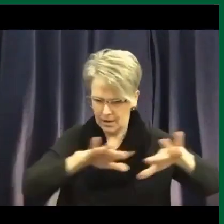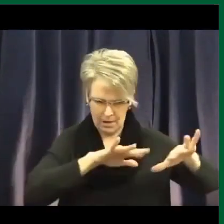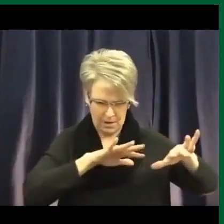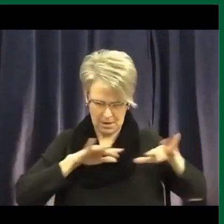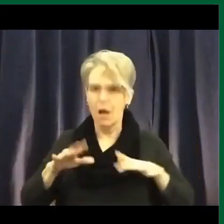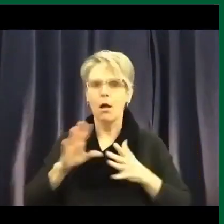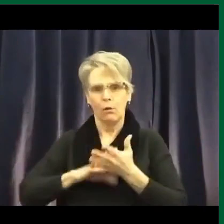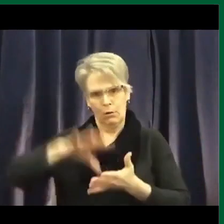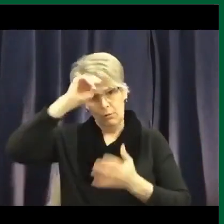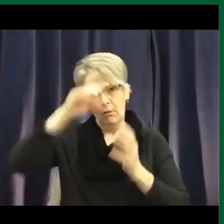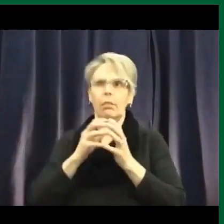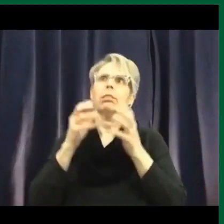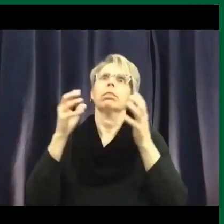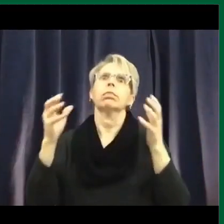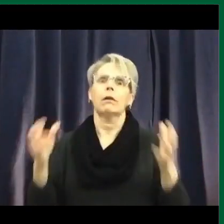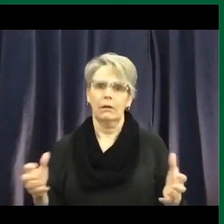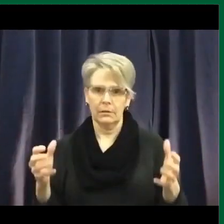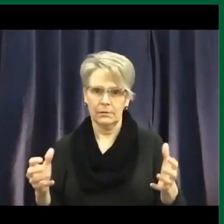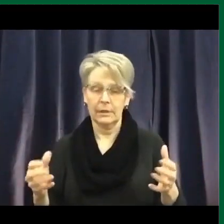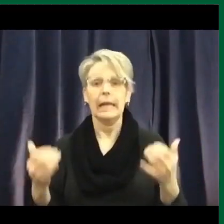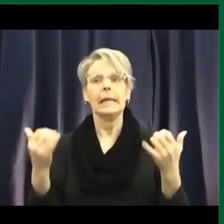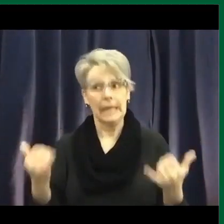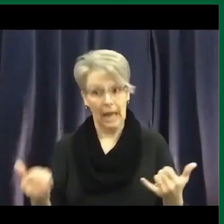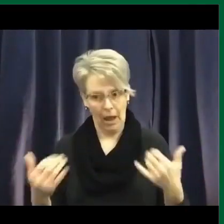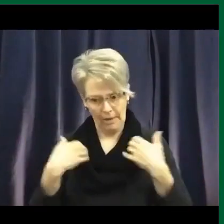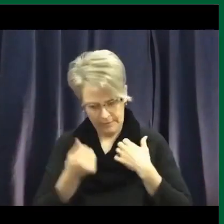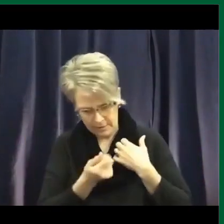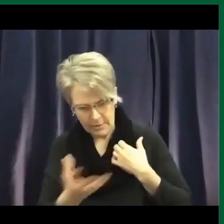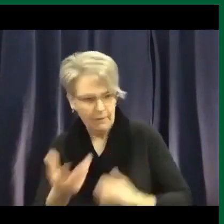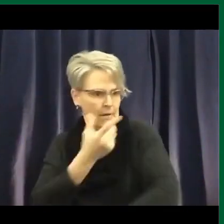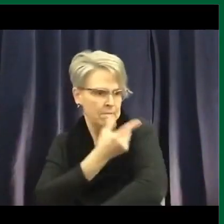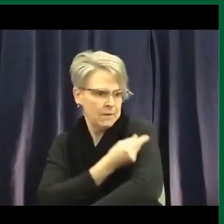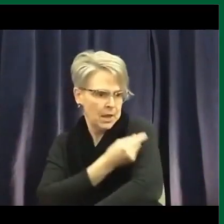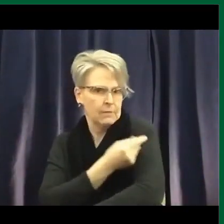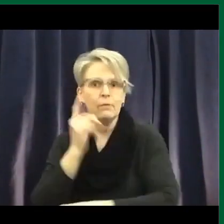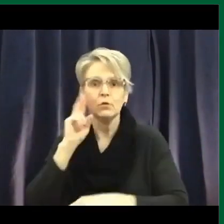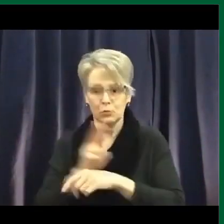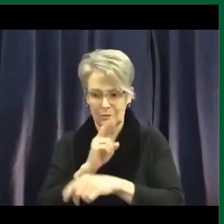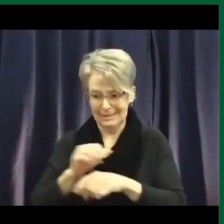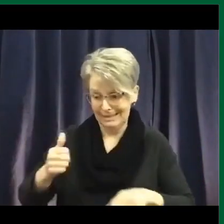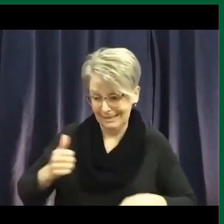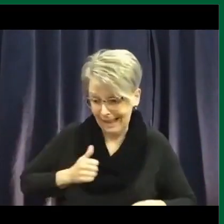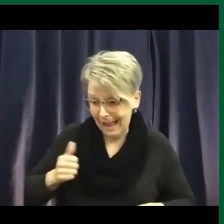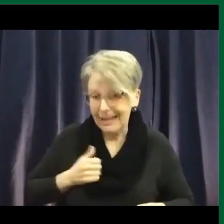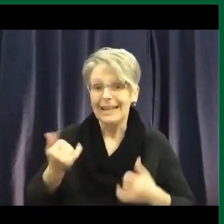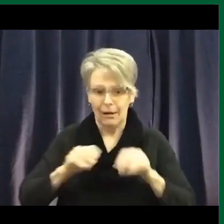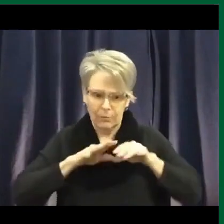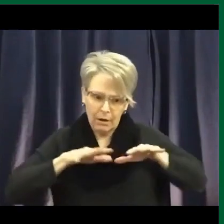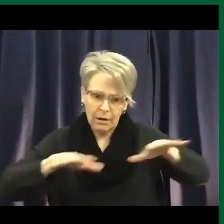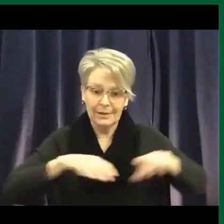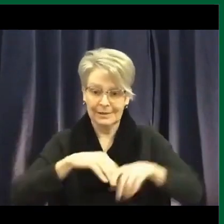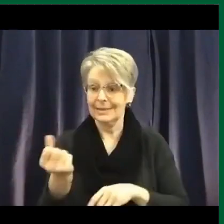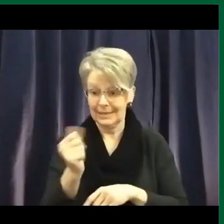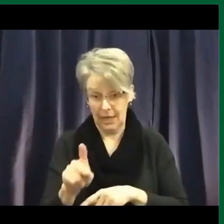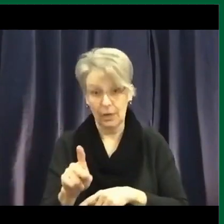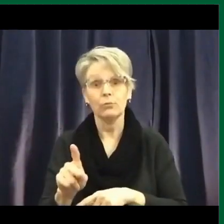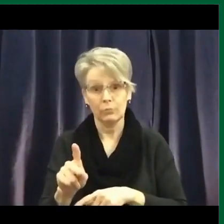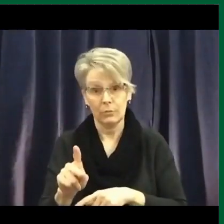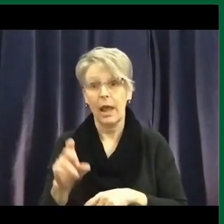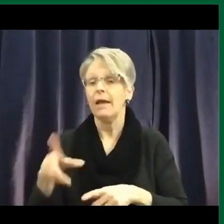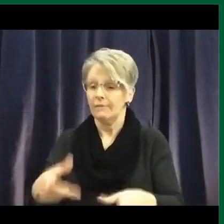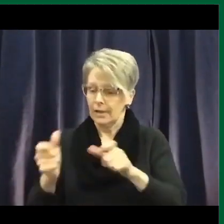There are now, for example, several effective vaccines that are approved for use here in Canada and available in Saskatchewan. And they are being delivered